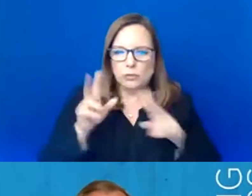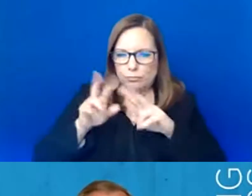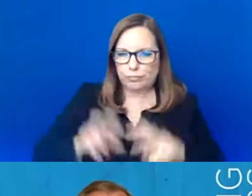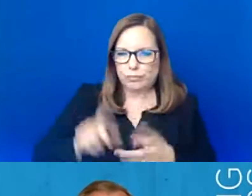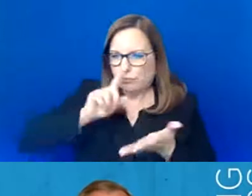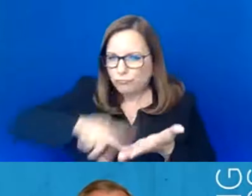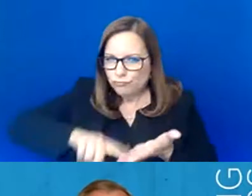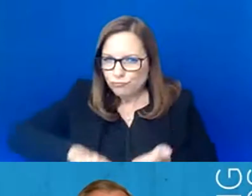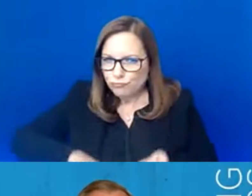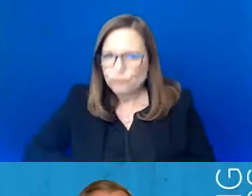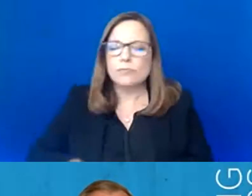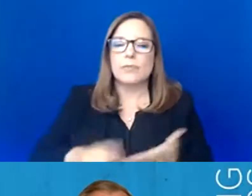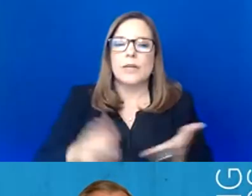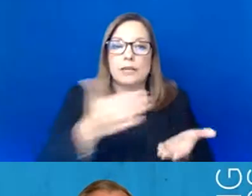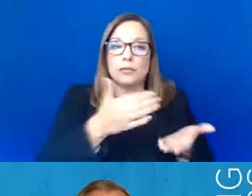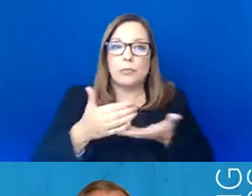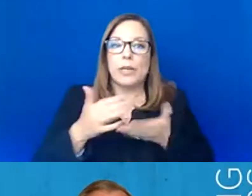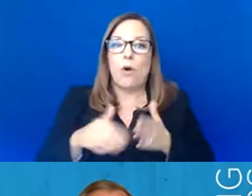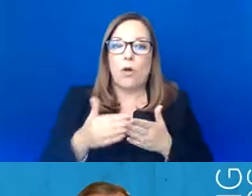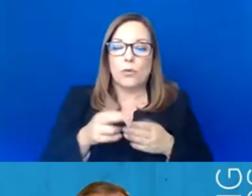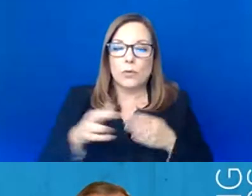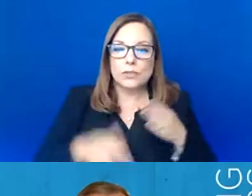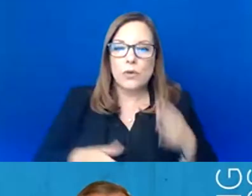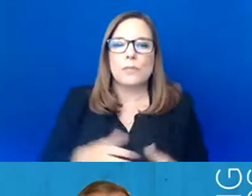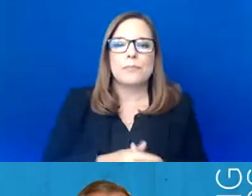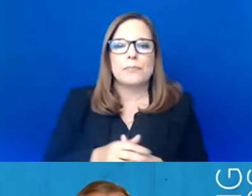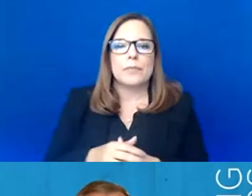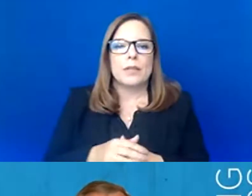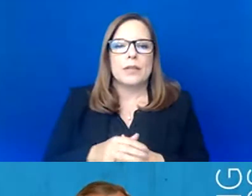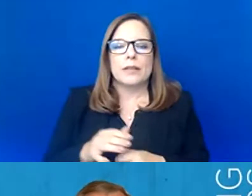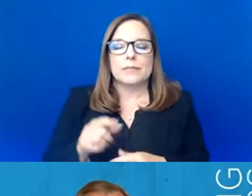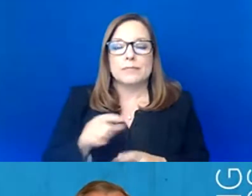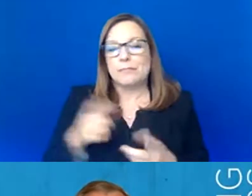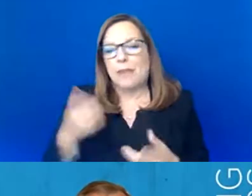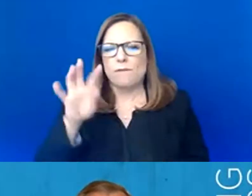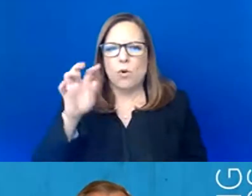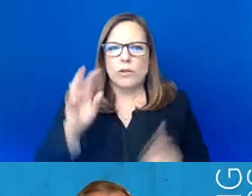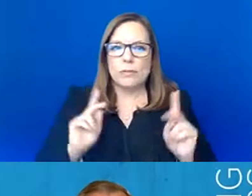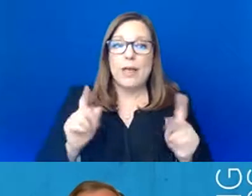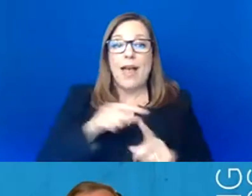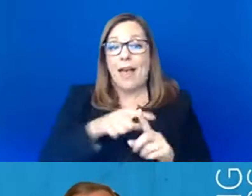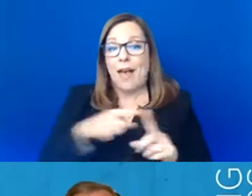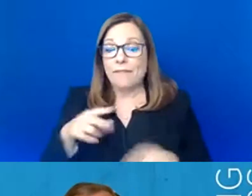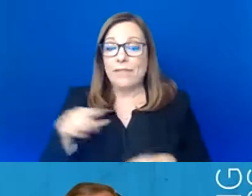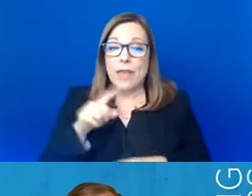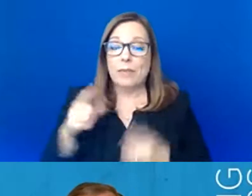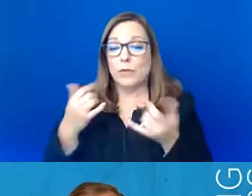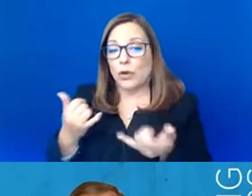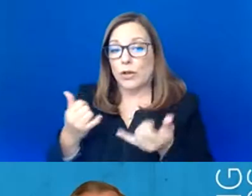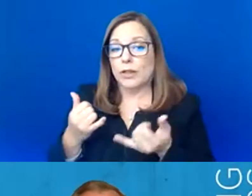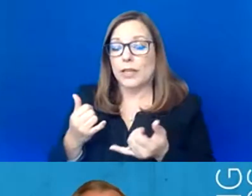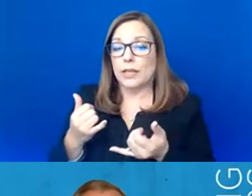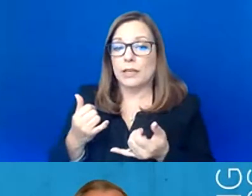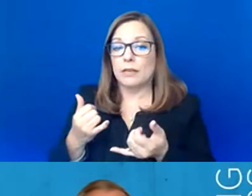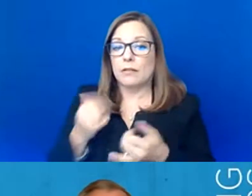400 individuals that were part of that, half of whom were either currently experiencing homelessness or had been